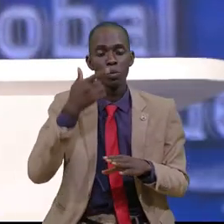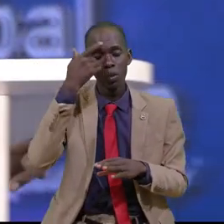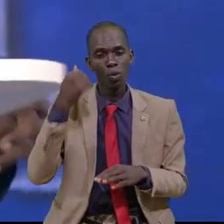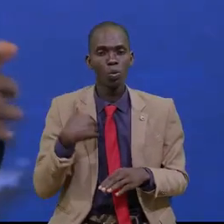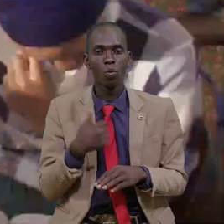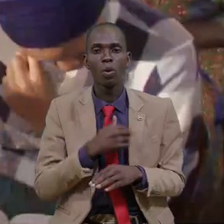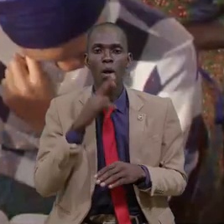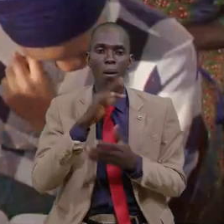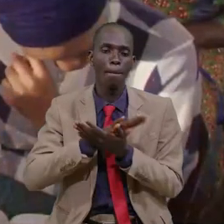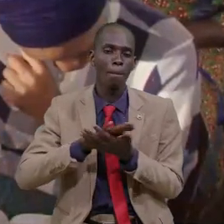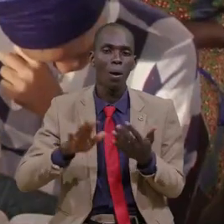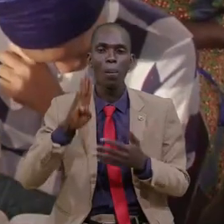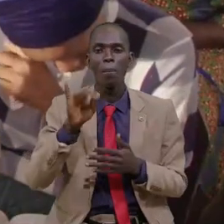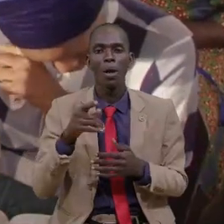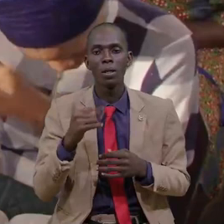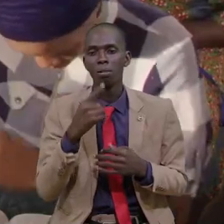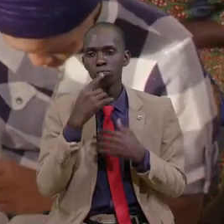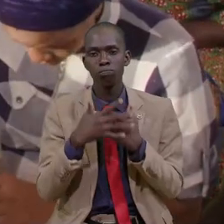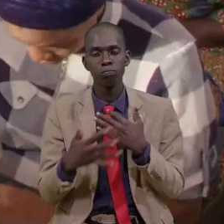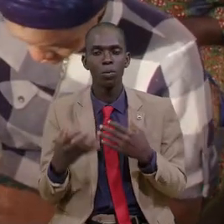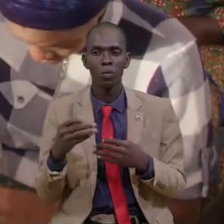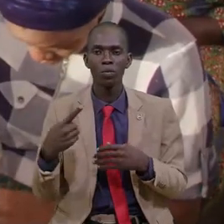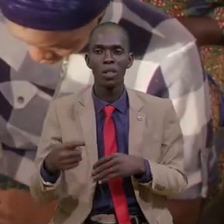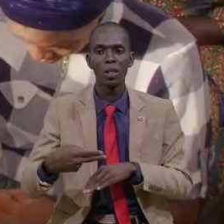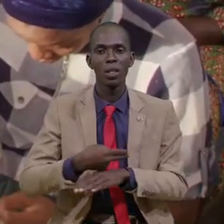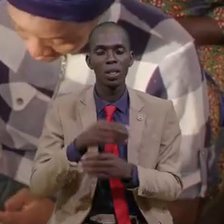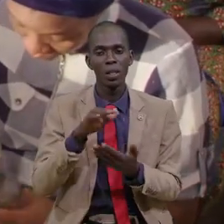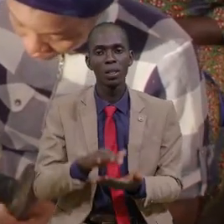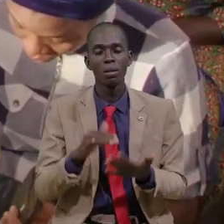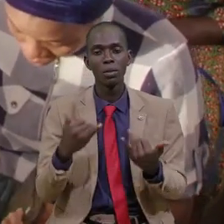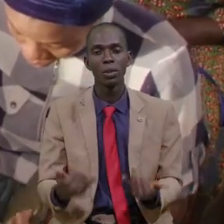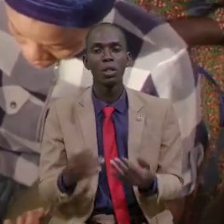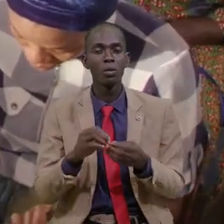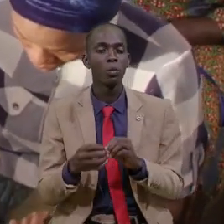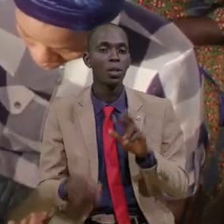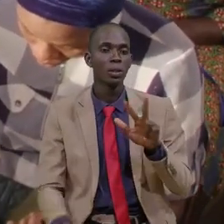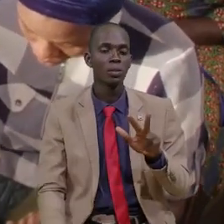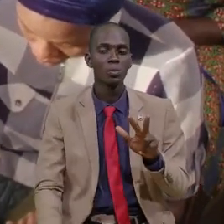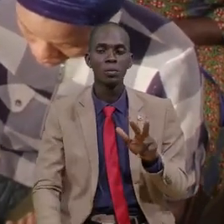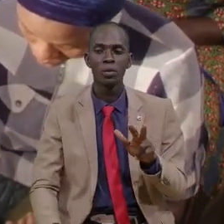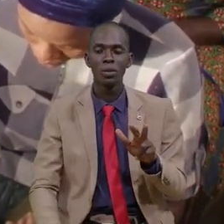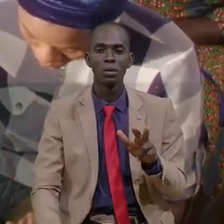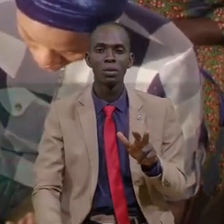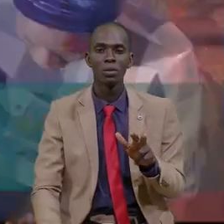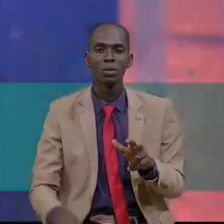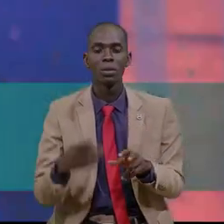number 3 here. Number 3, we're looking at the extraordinary power of